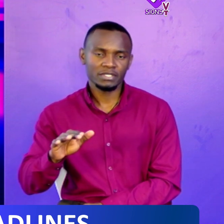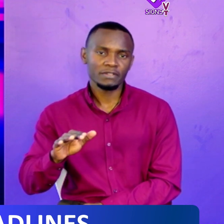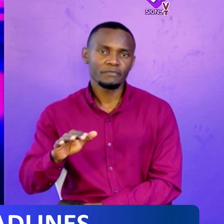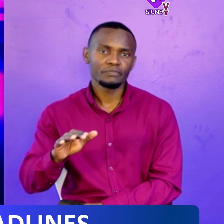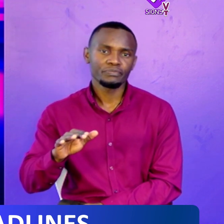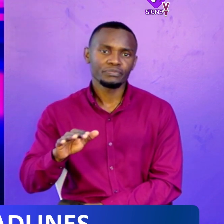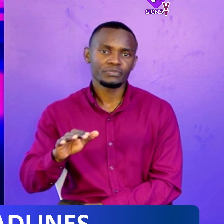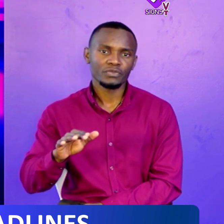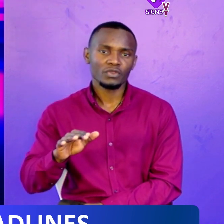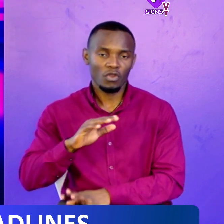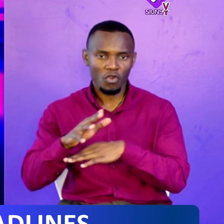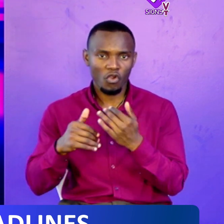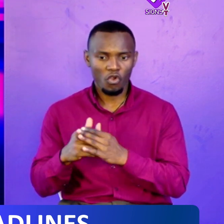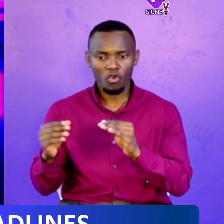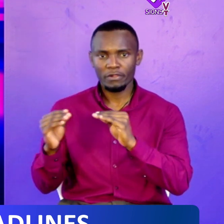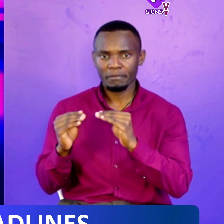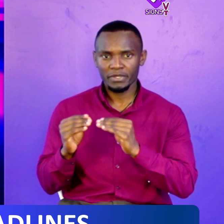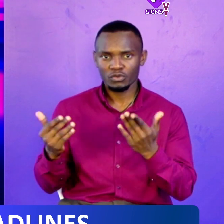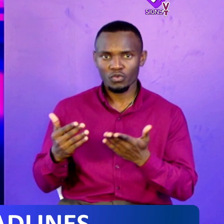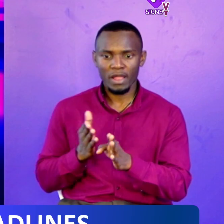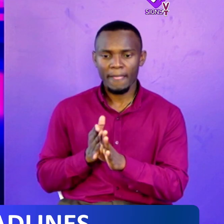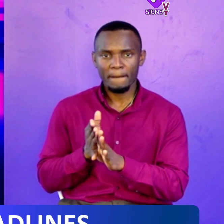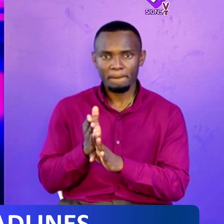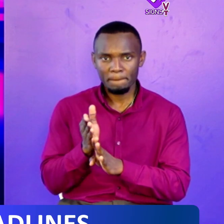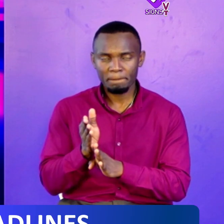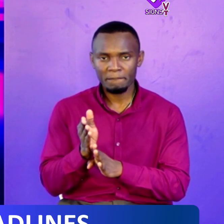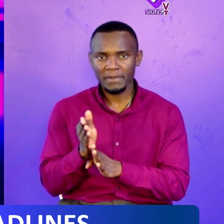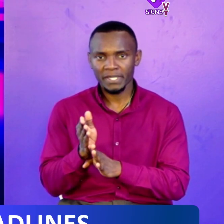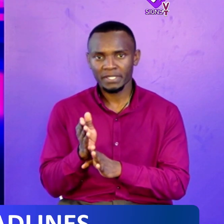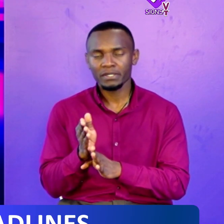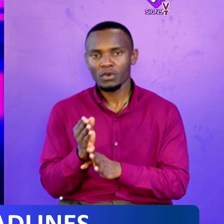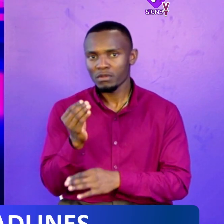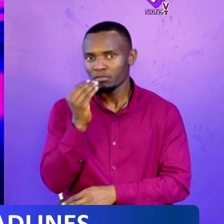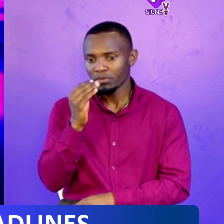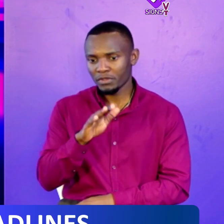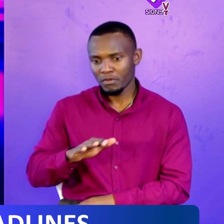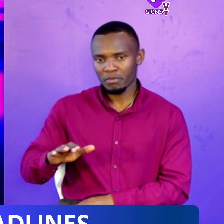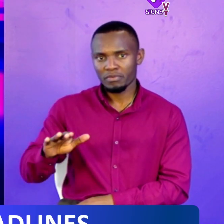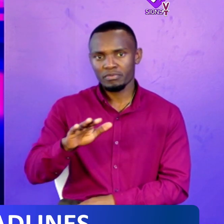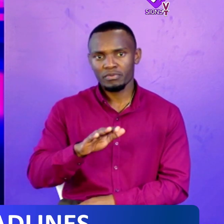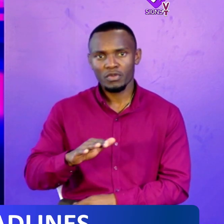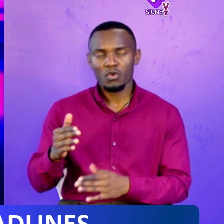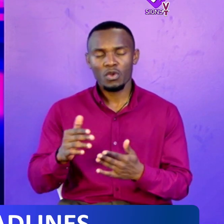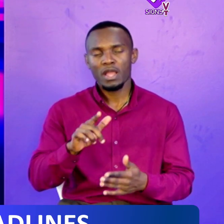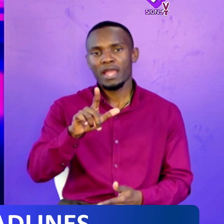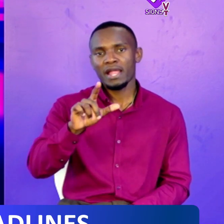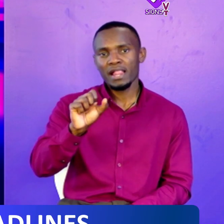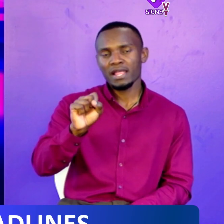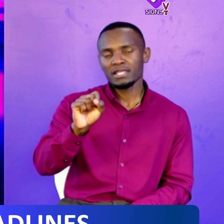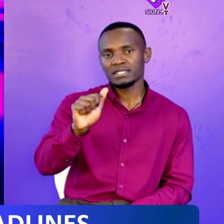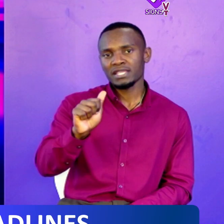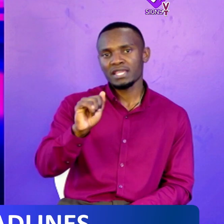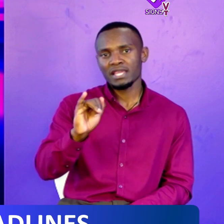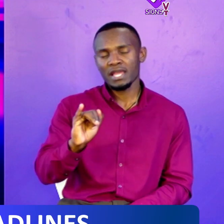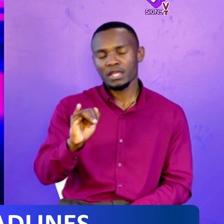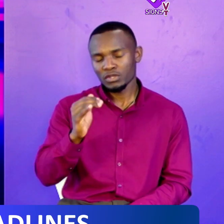Gadaworld, gathered at the main dining facility at LSAI to honor his memory in